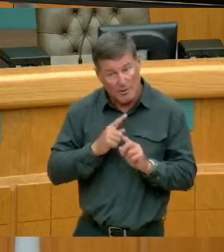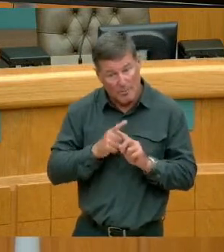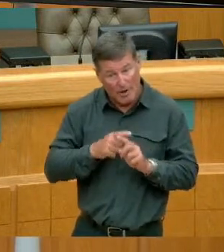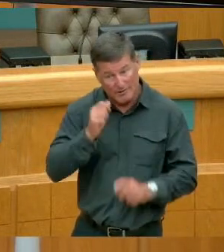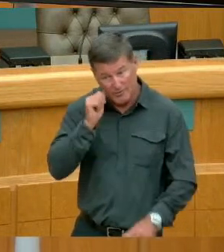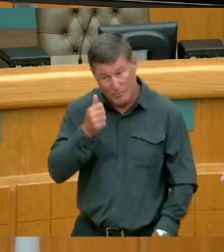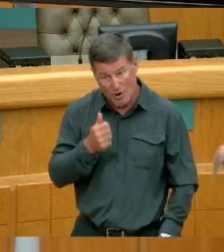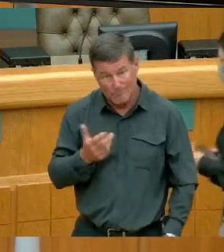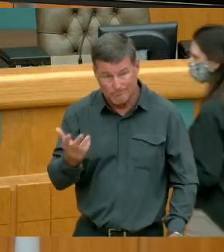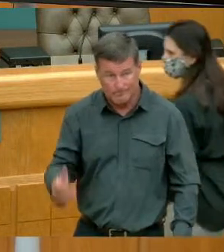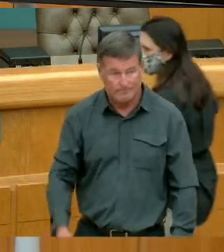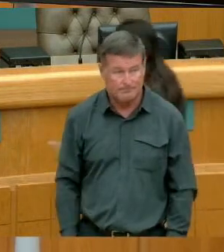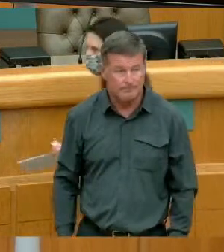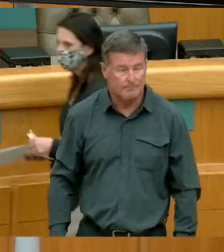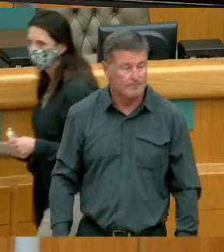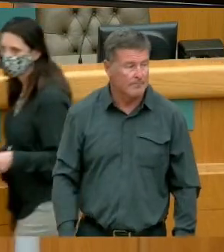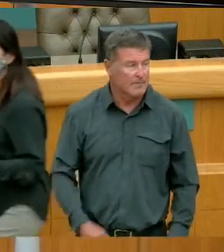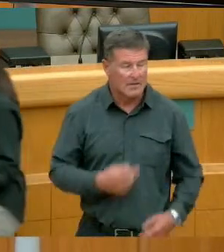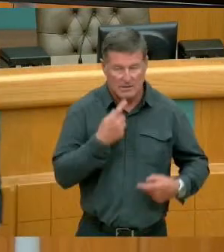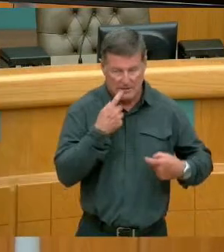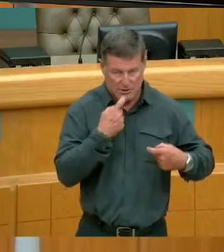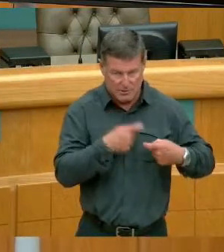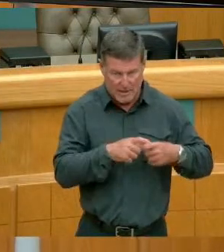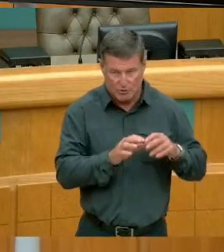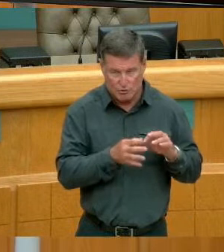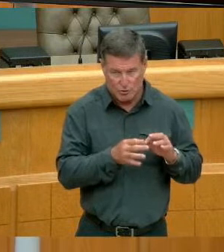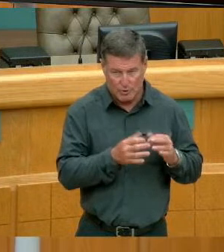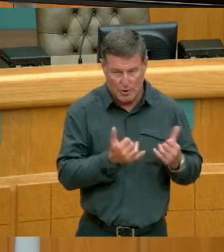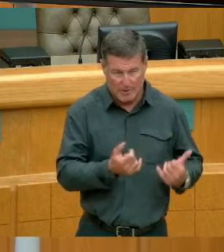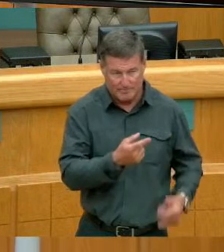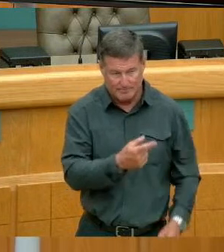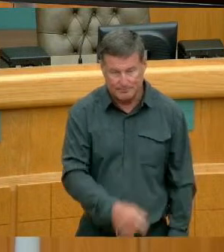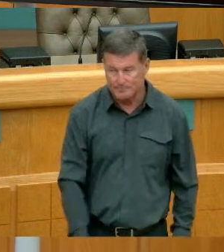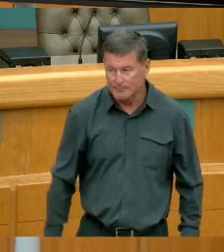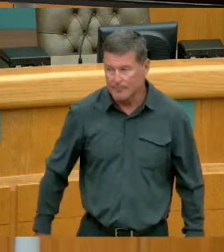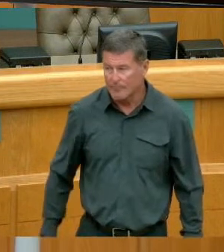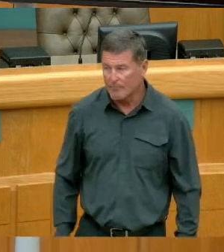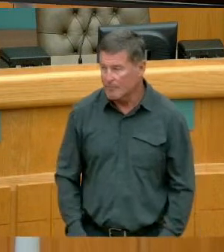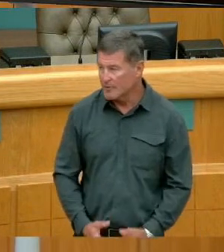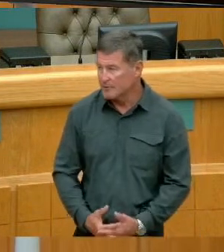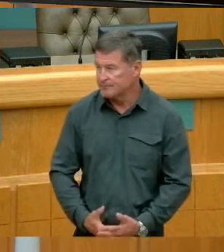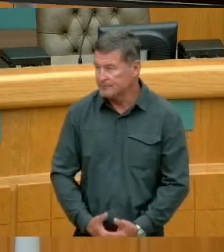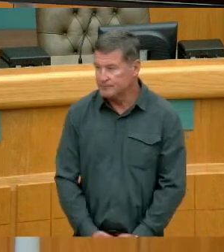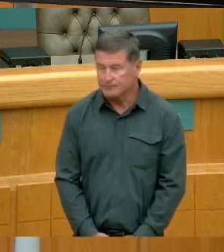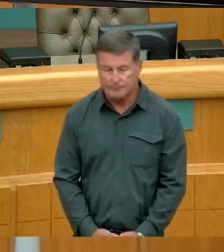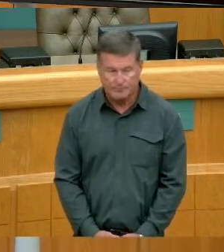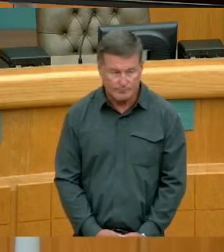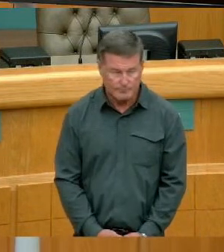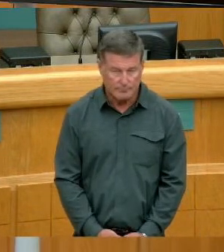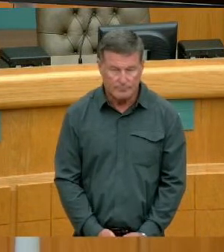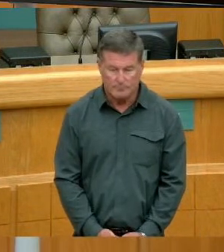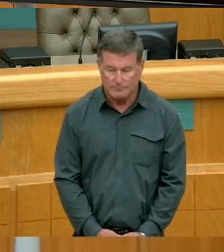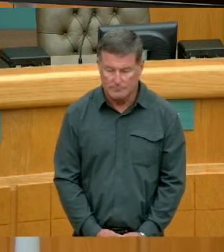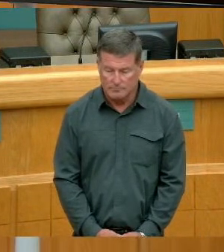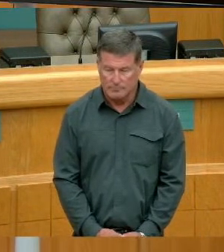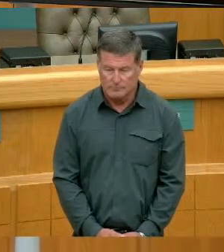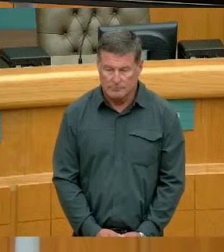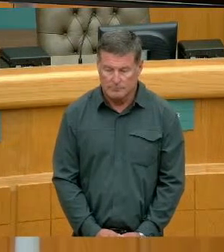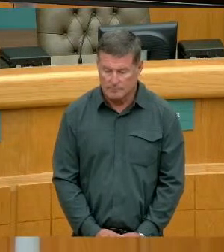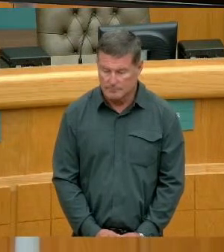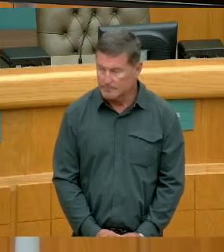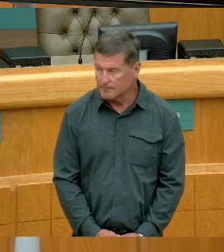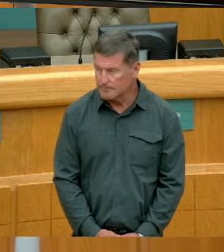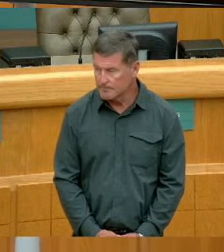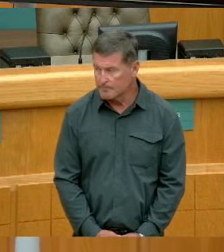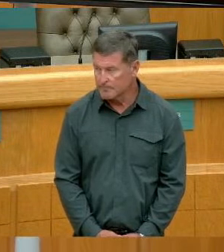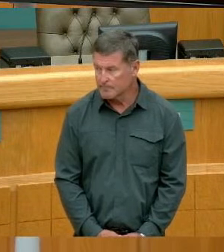En resumen, los avisos más importantes del día de hoy. En cuanto a la capacidad en los hospitales, aún contamos con 9 unidades de cuidados intensivos. Hoy el